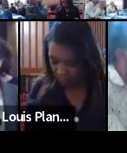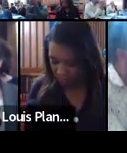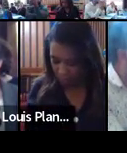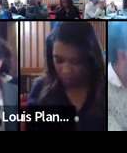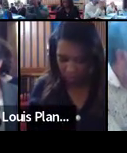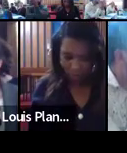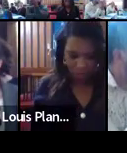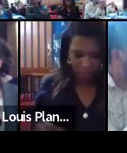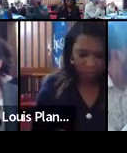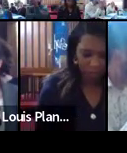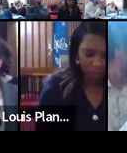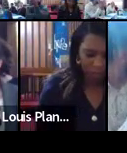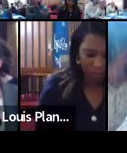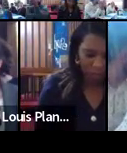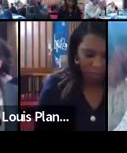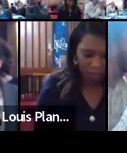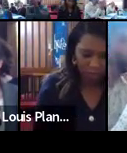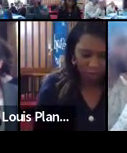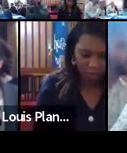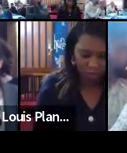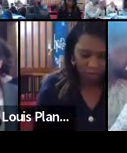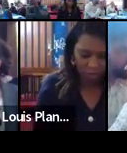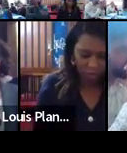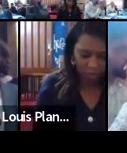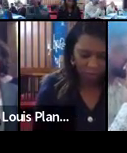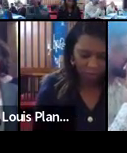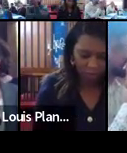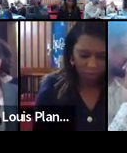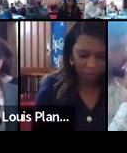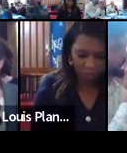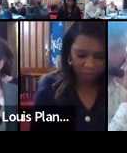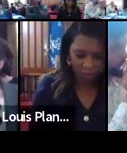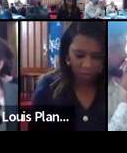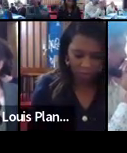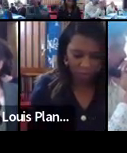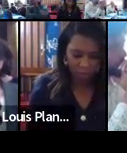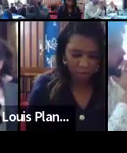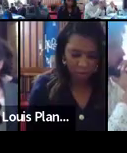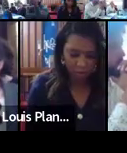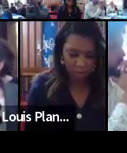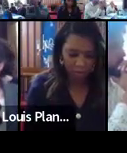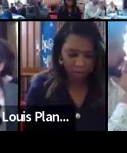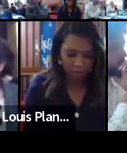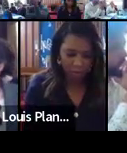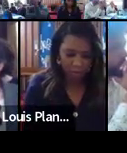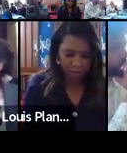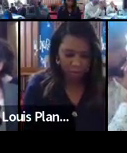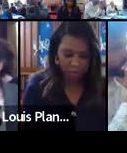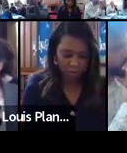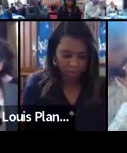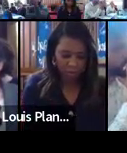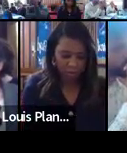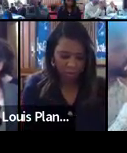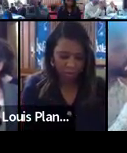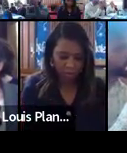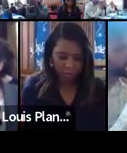rehabilitation of property, building, residential, as well as infill construction. This